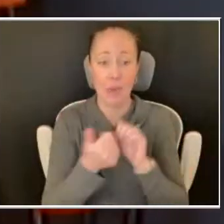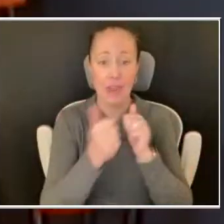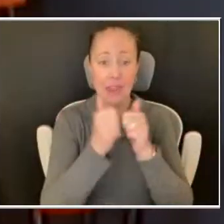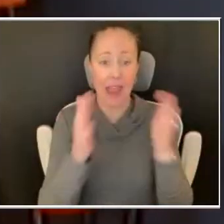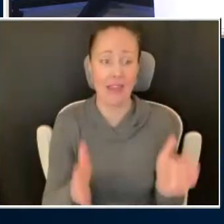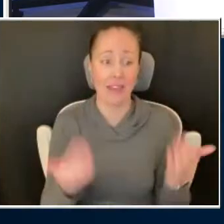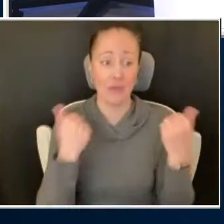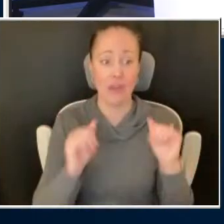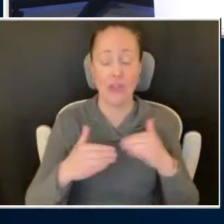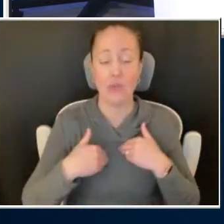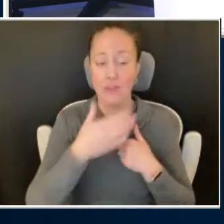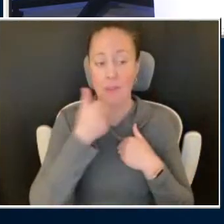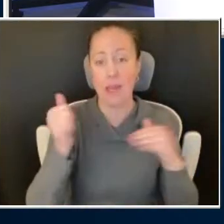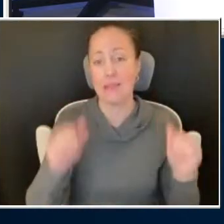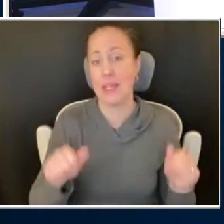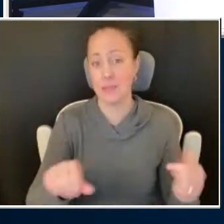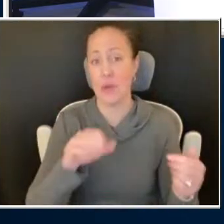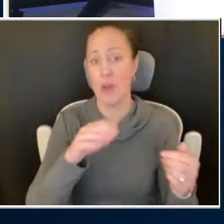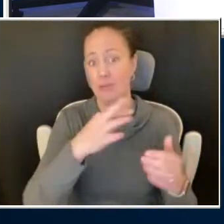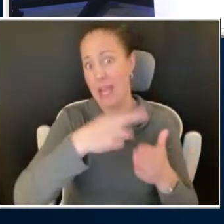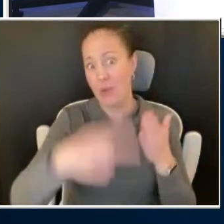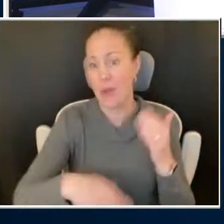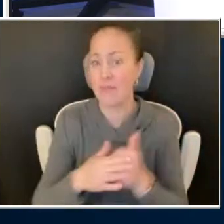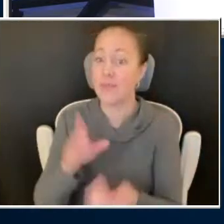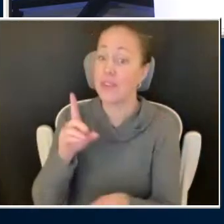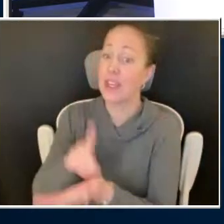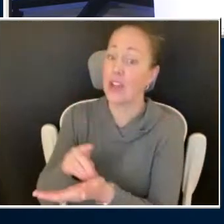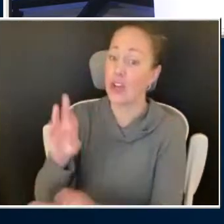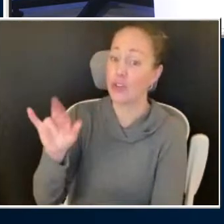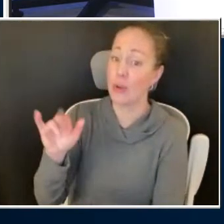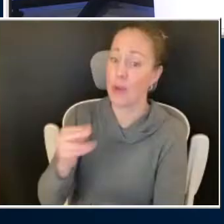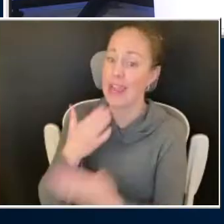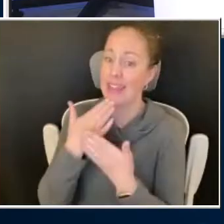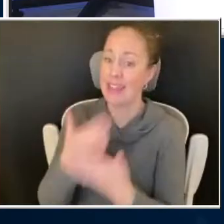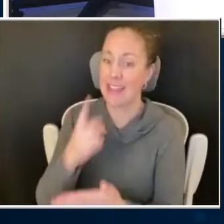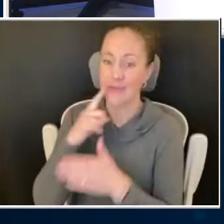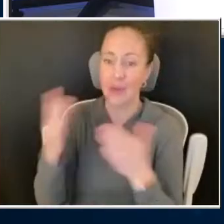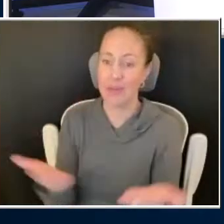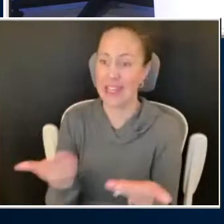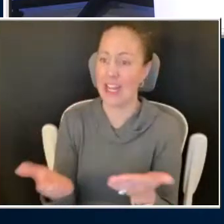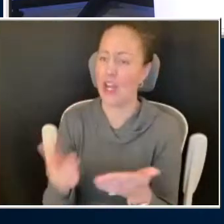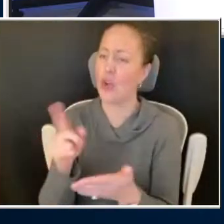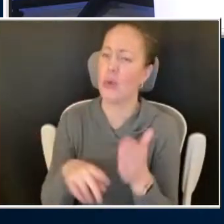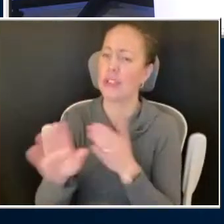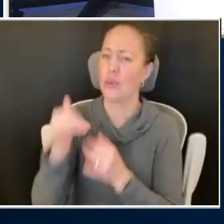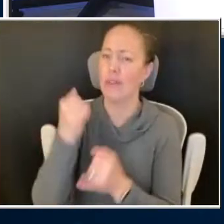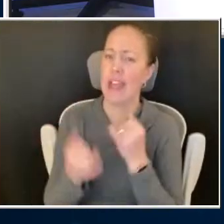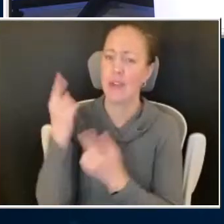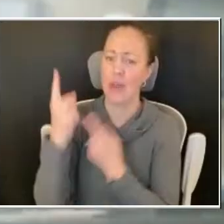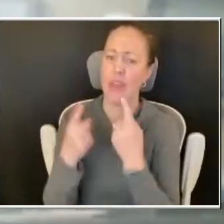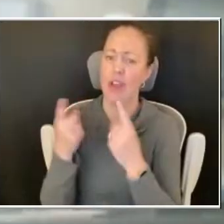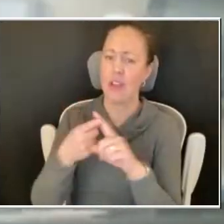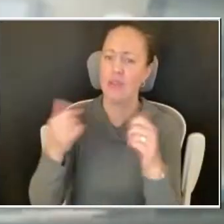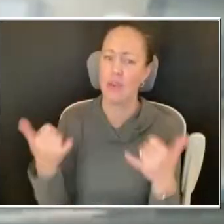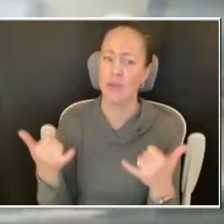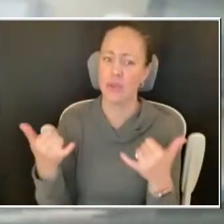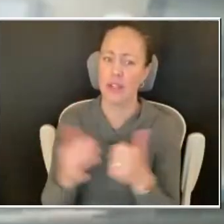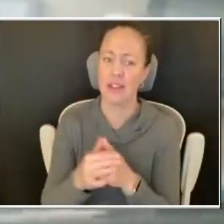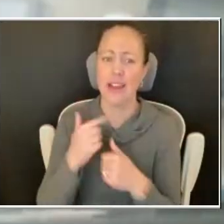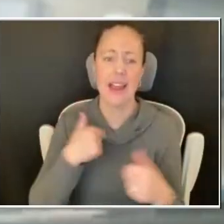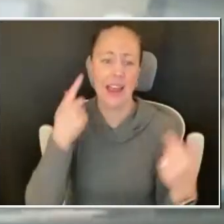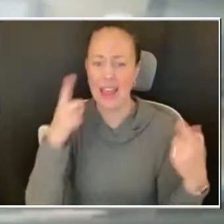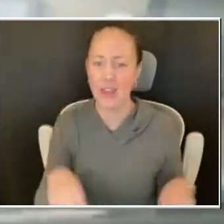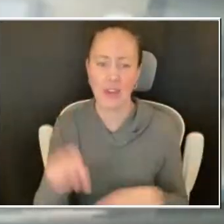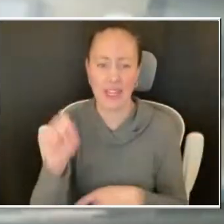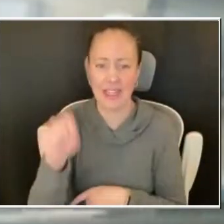outcome. Dr. Brian Vopat, thanks for being with us today. What's the big takeaway from Kate's story? I agree with her. That's